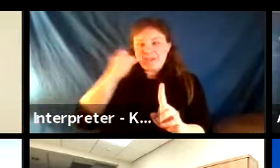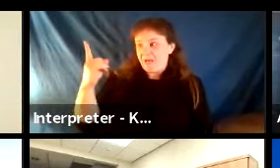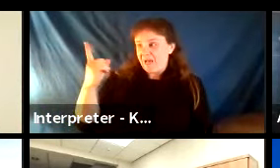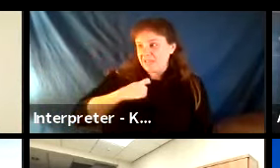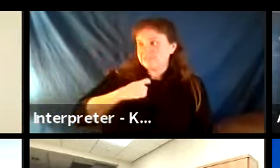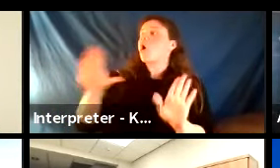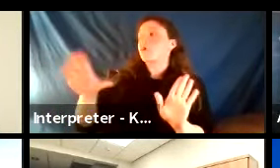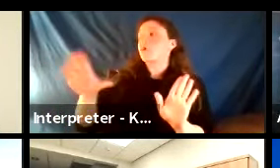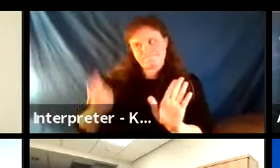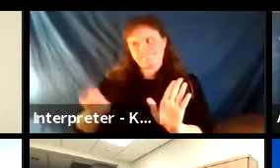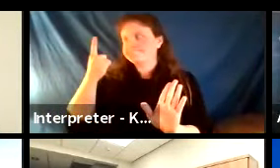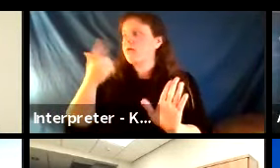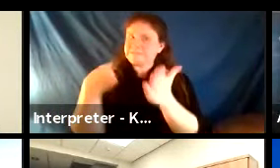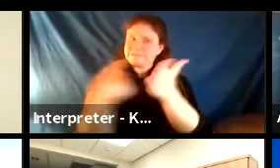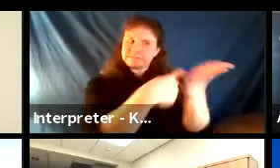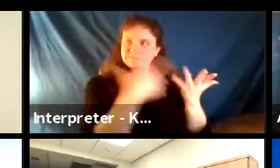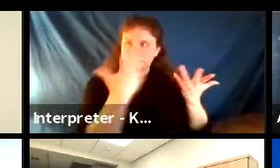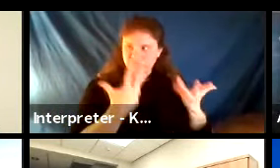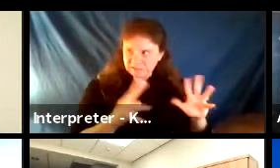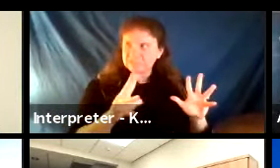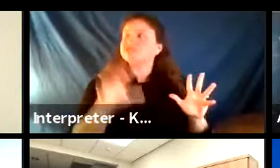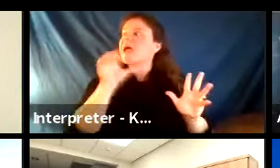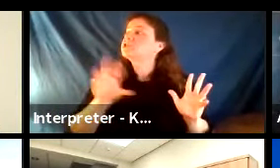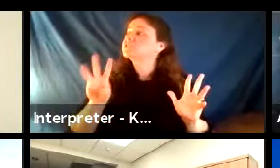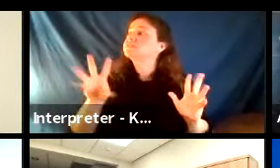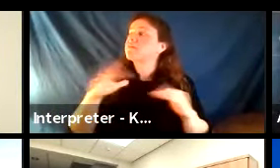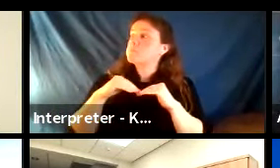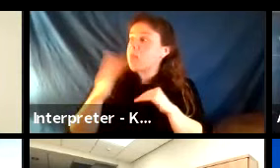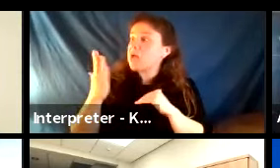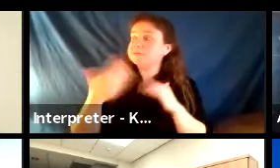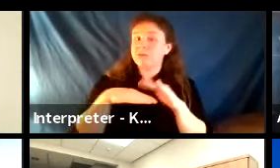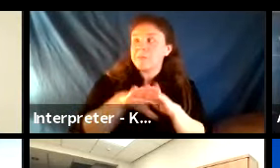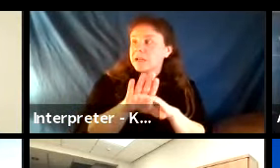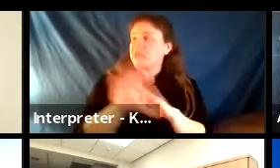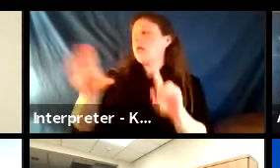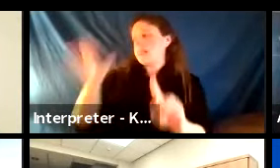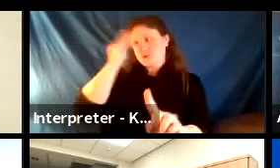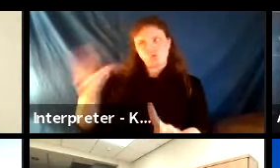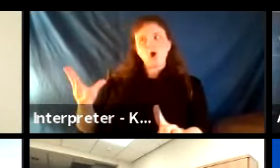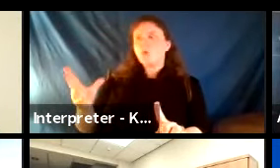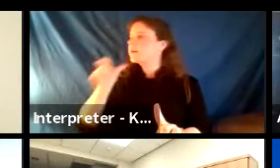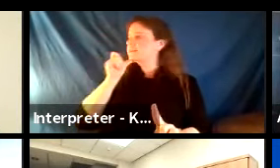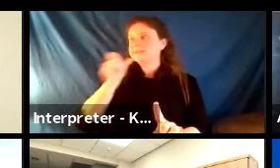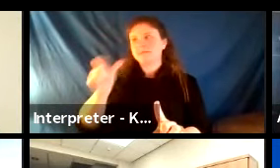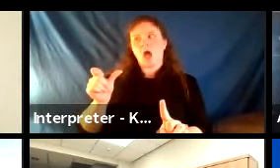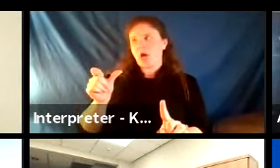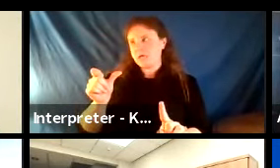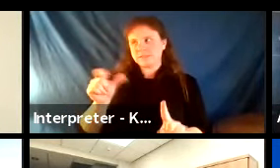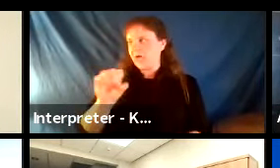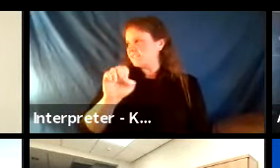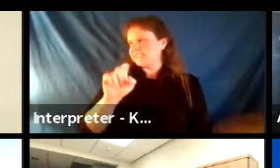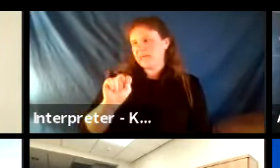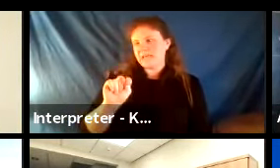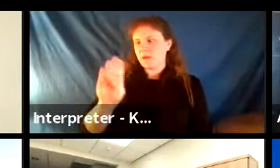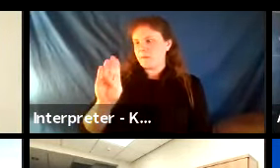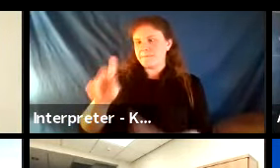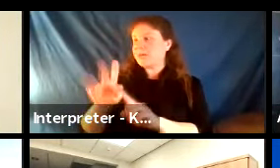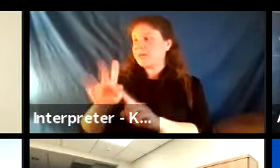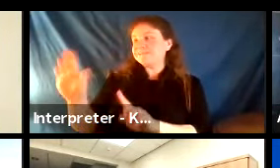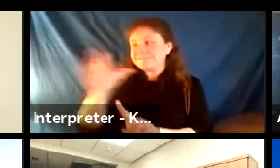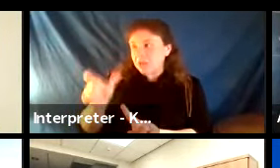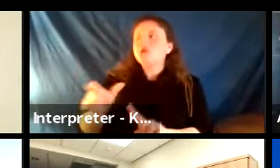the 65 plus as coming in. And you know what? It's actually not a step back. I mean, listen, it may mean that you get